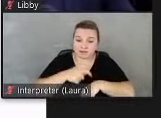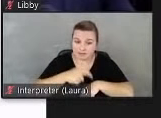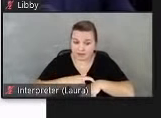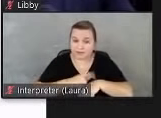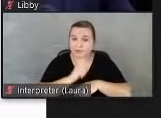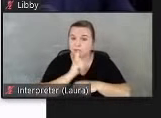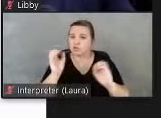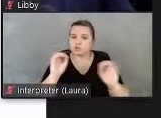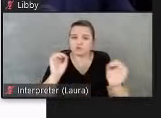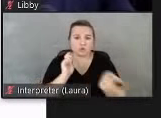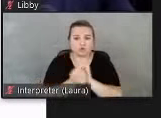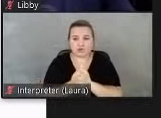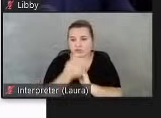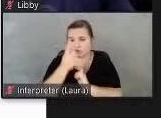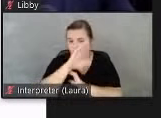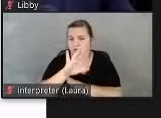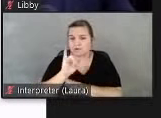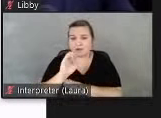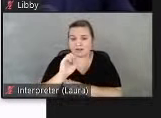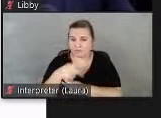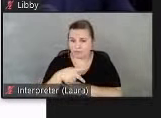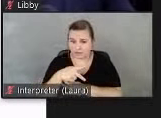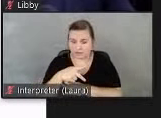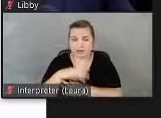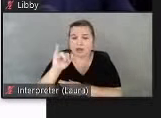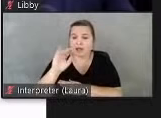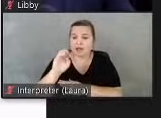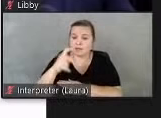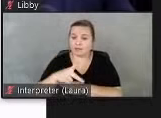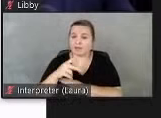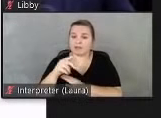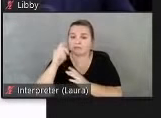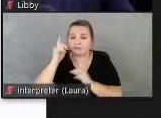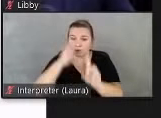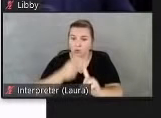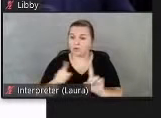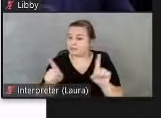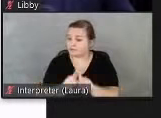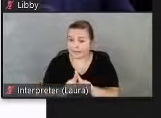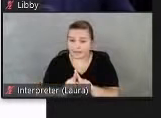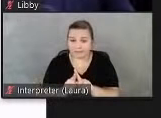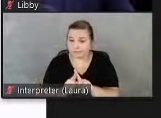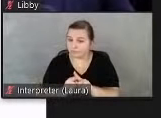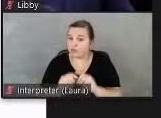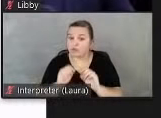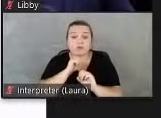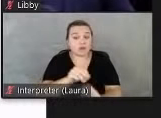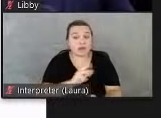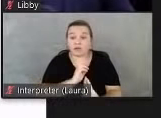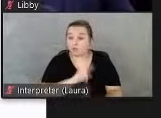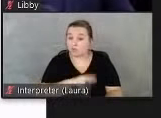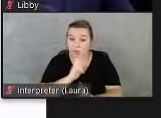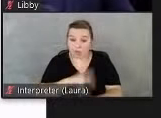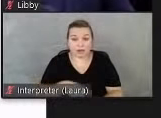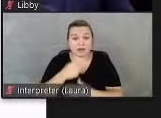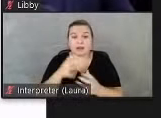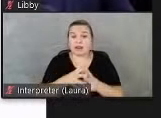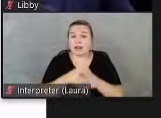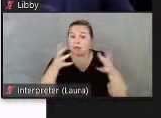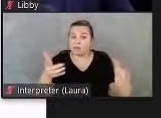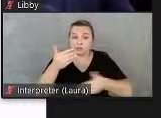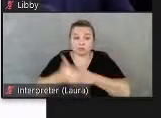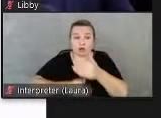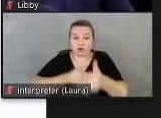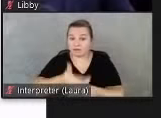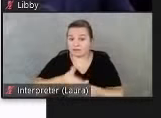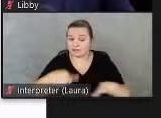no changes to his IEP. His IEP goals stayed the same. They were also not reporting on how much progress he was